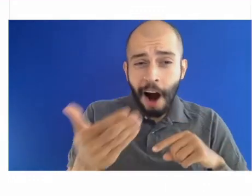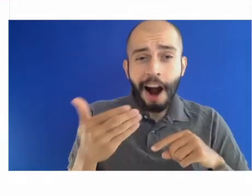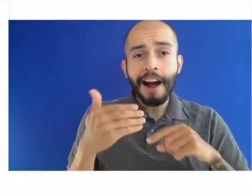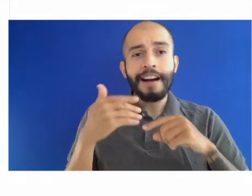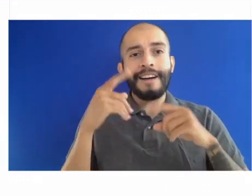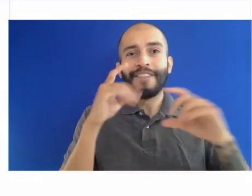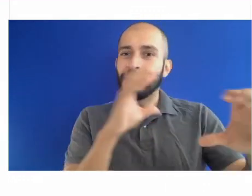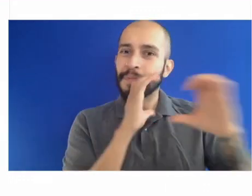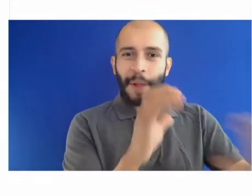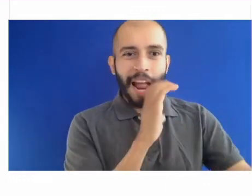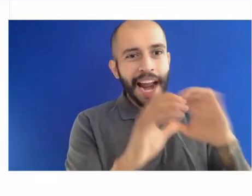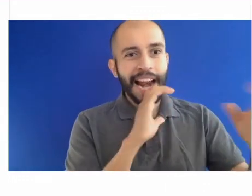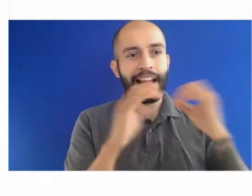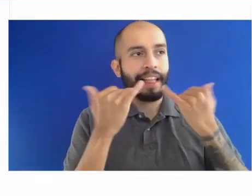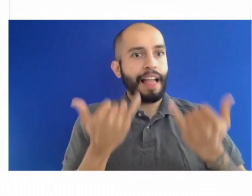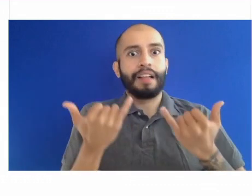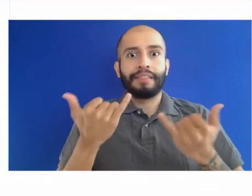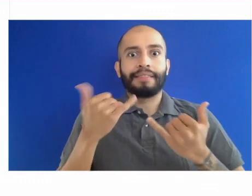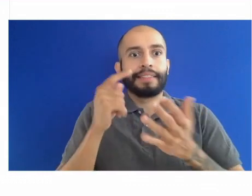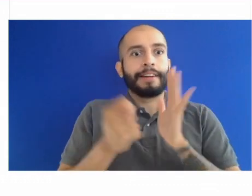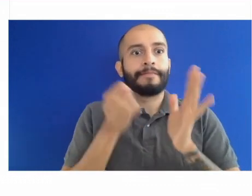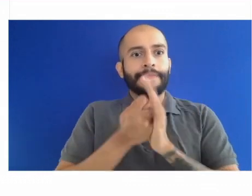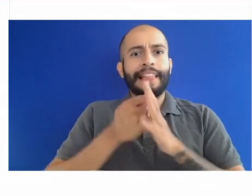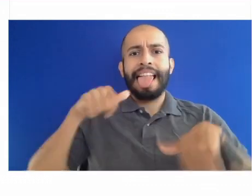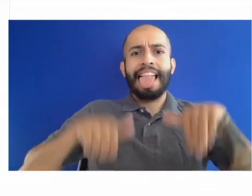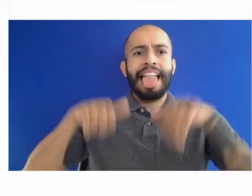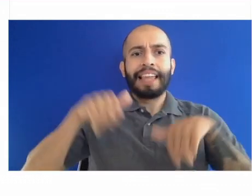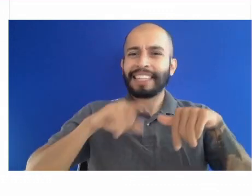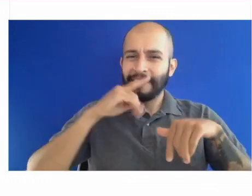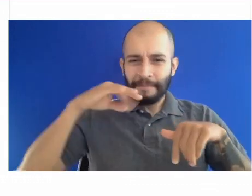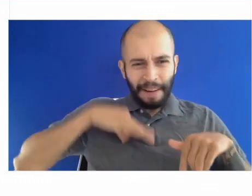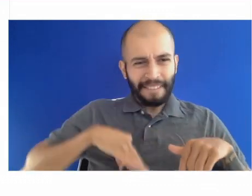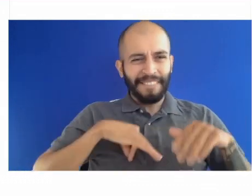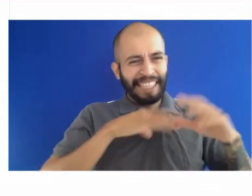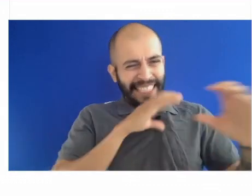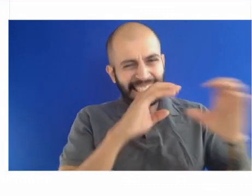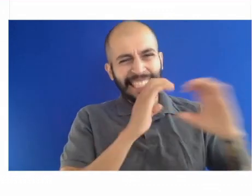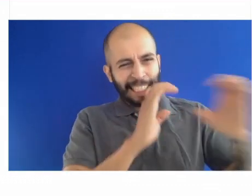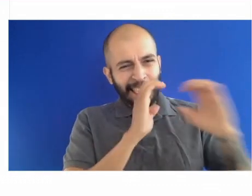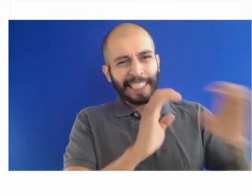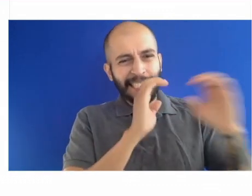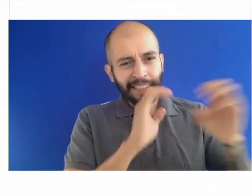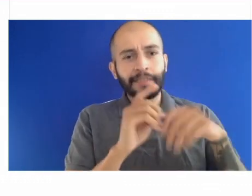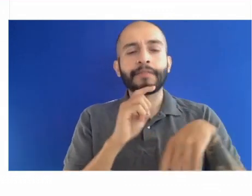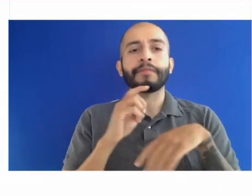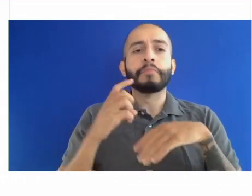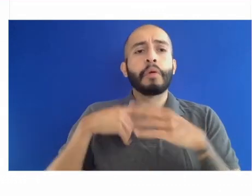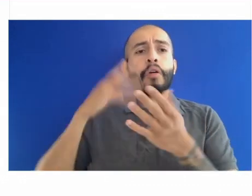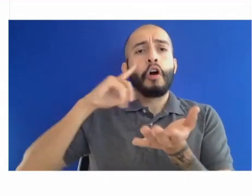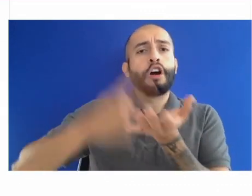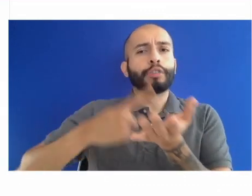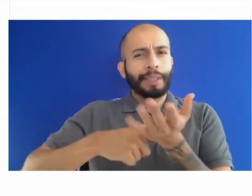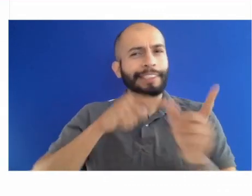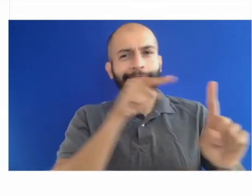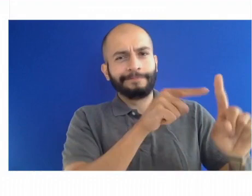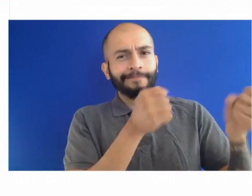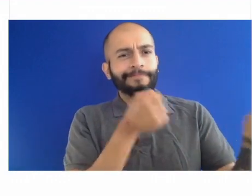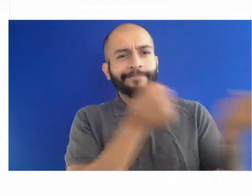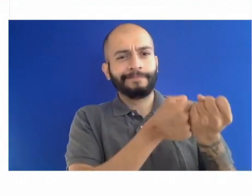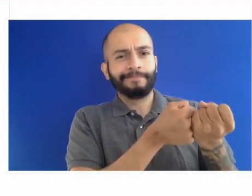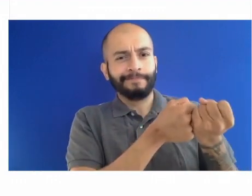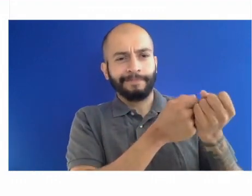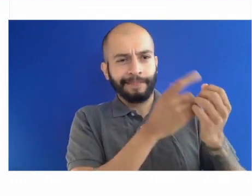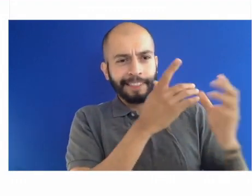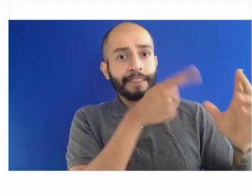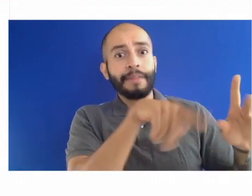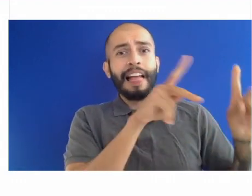in favor of doing that, even if it feels a bit scary, right? It feels a bit like, well, if we tell people that we don't really know something, and will they